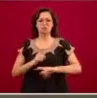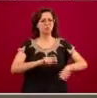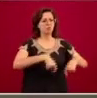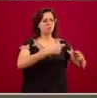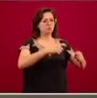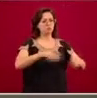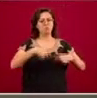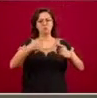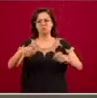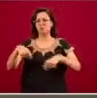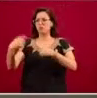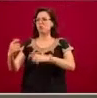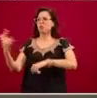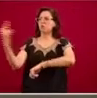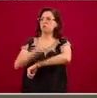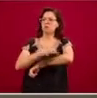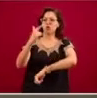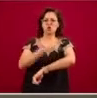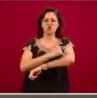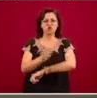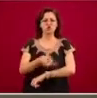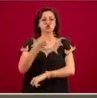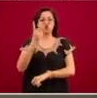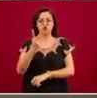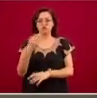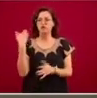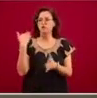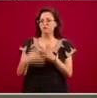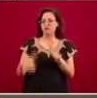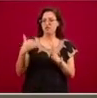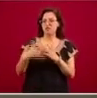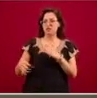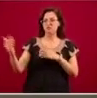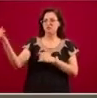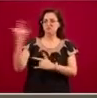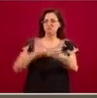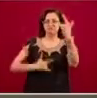supplies. You said the supplies that have been brought to Mexico so far have been distributed throughout